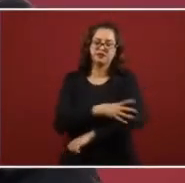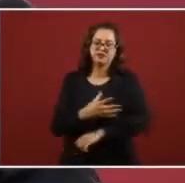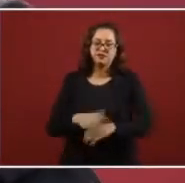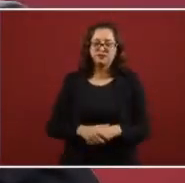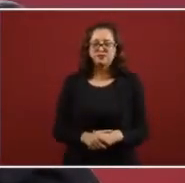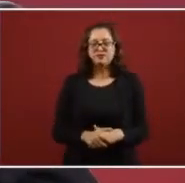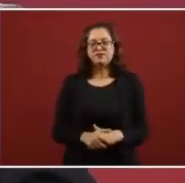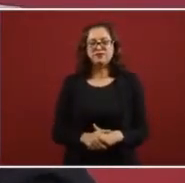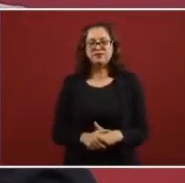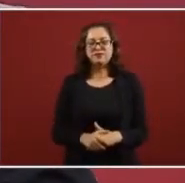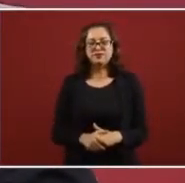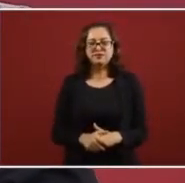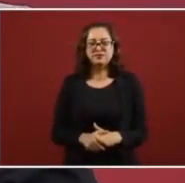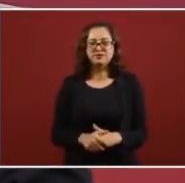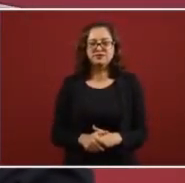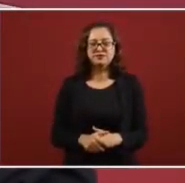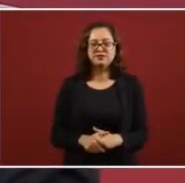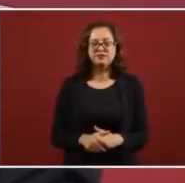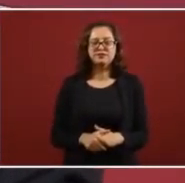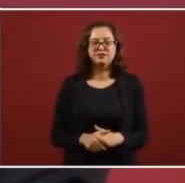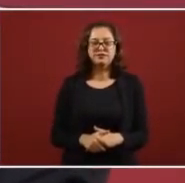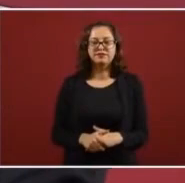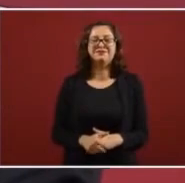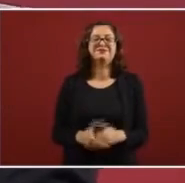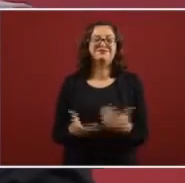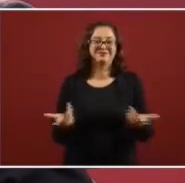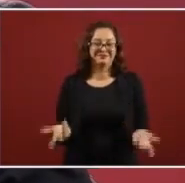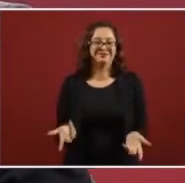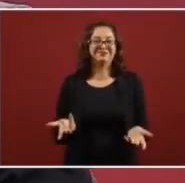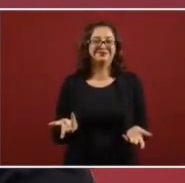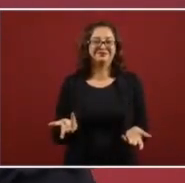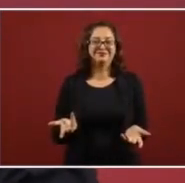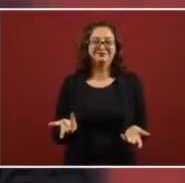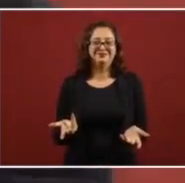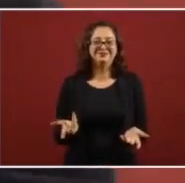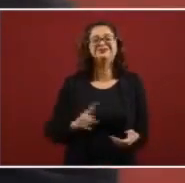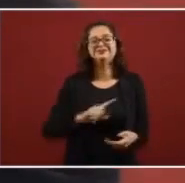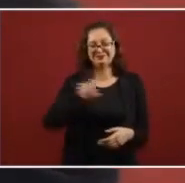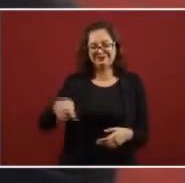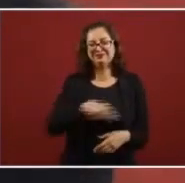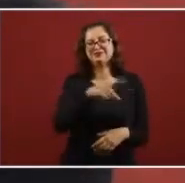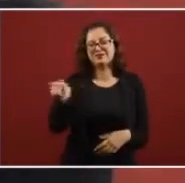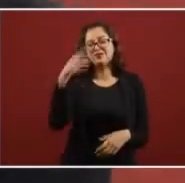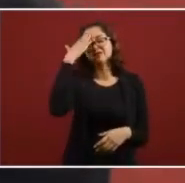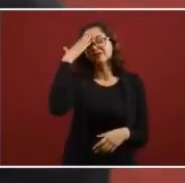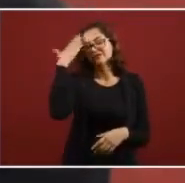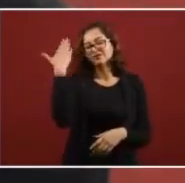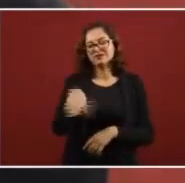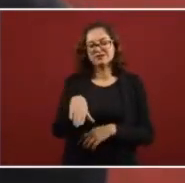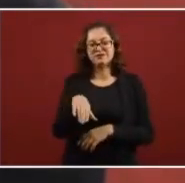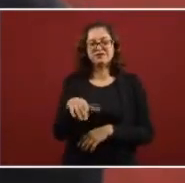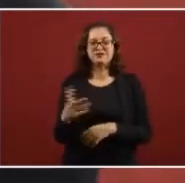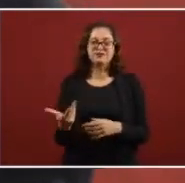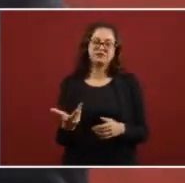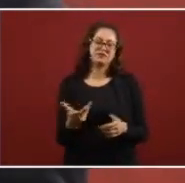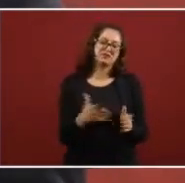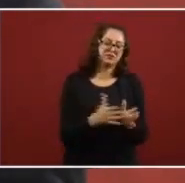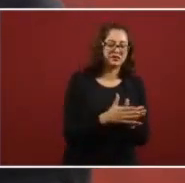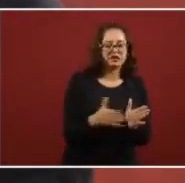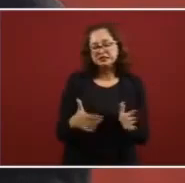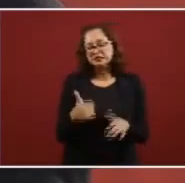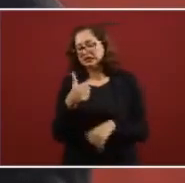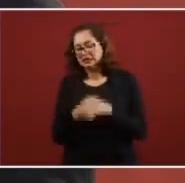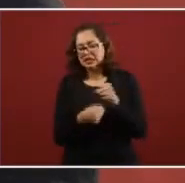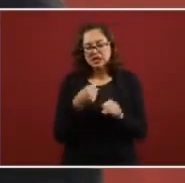Y luego, pues, and then, of course, ya saben, you know pasó what happened menos during the